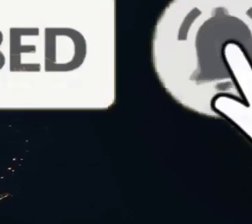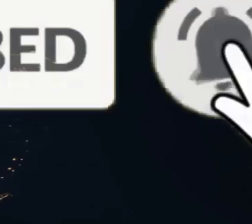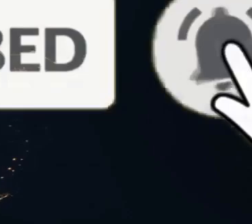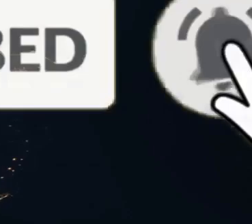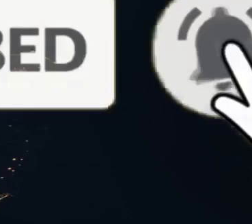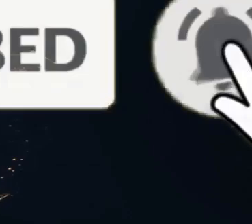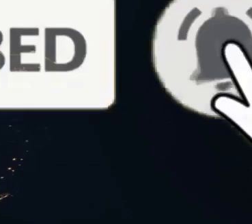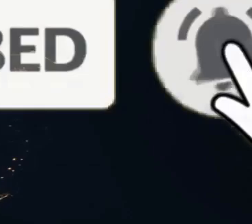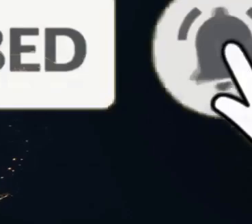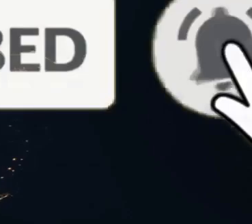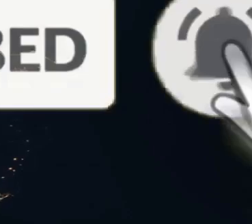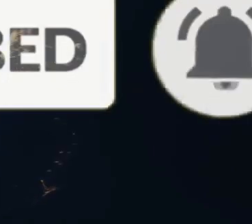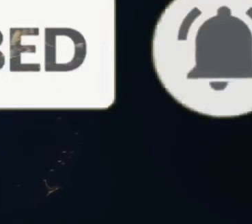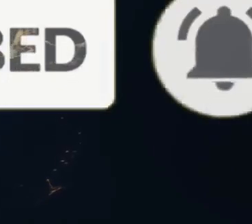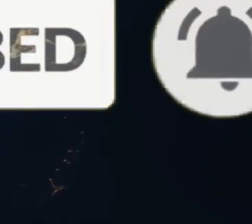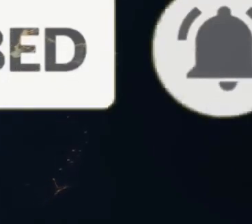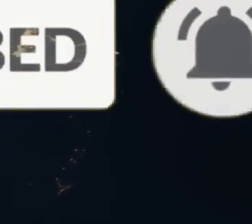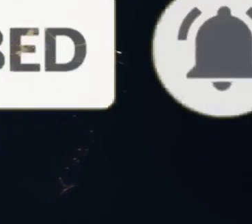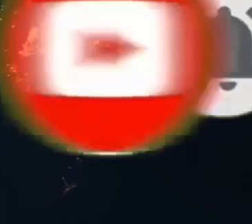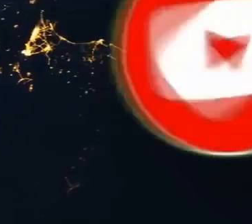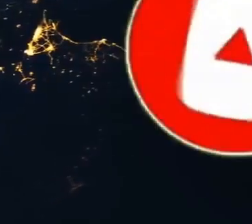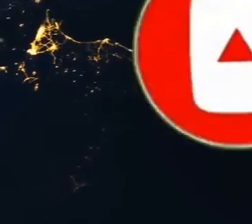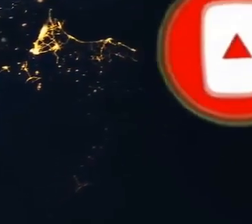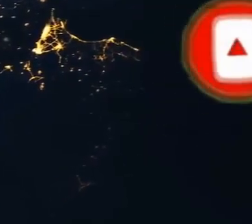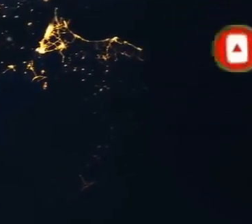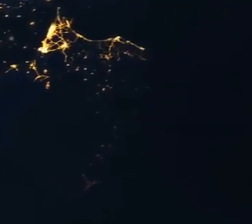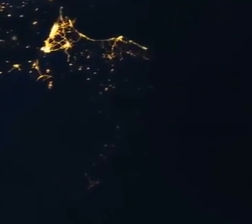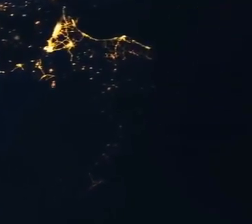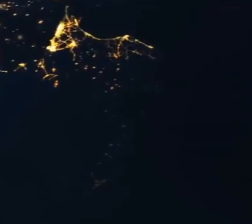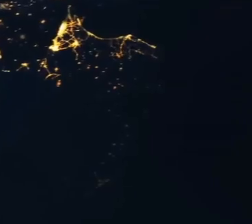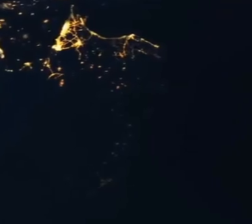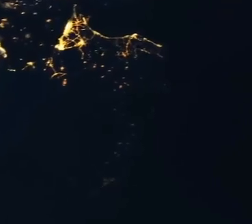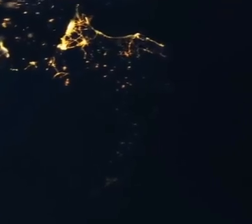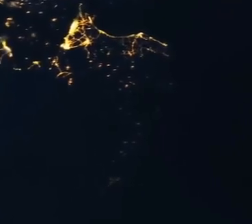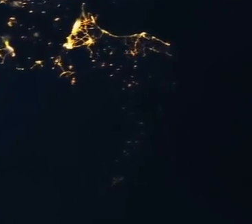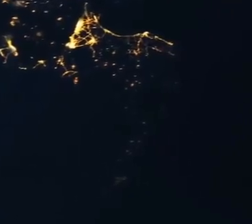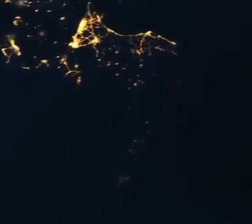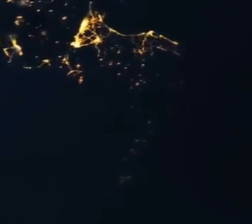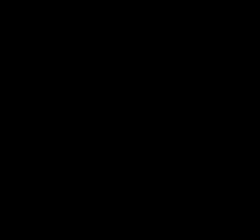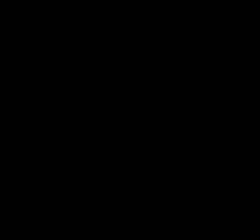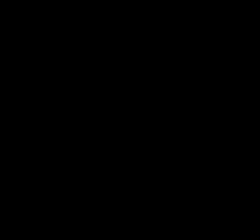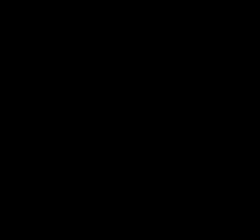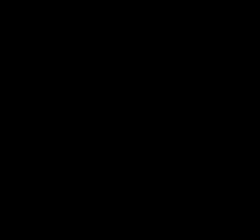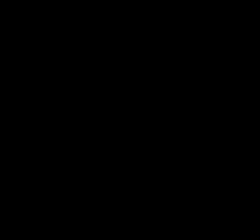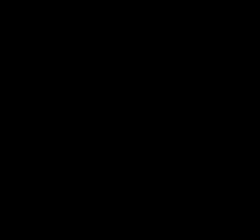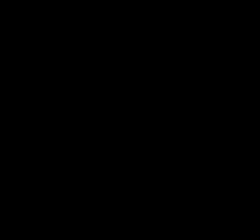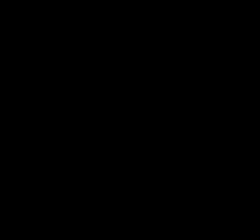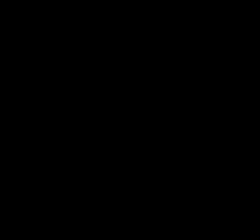And plus, shipping and handling will keep you out of hell.